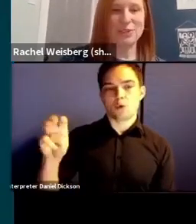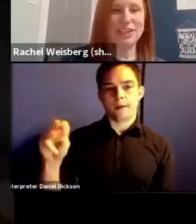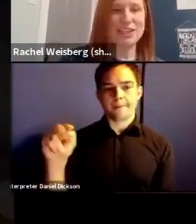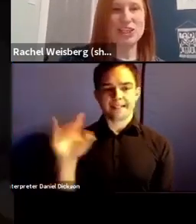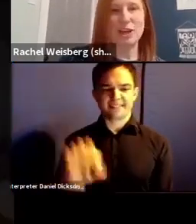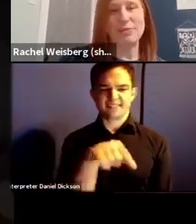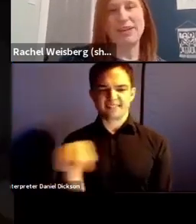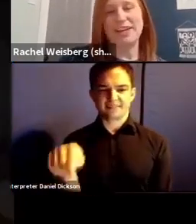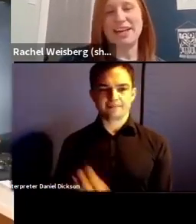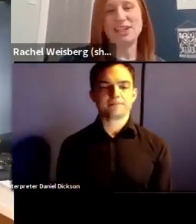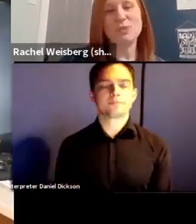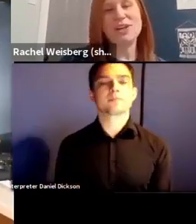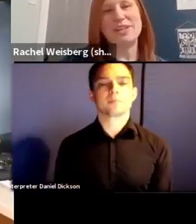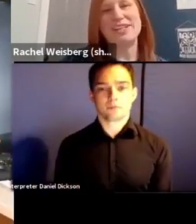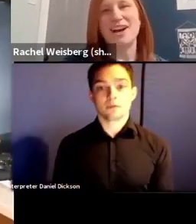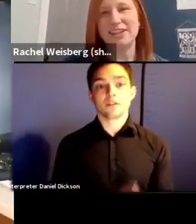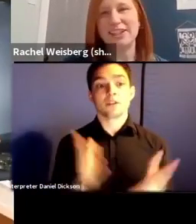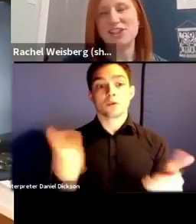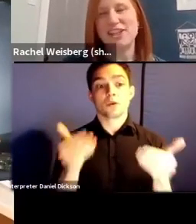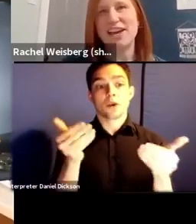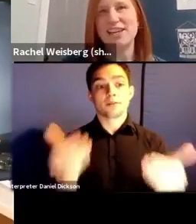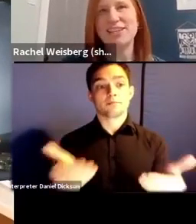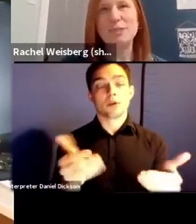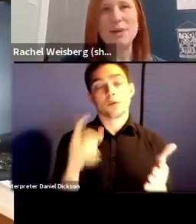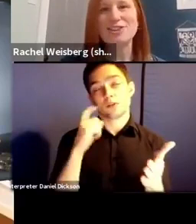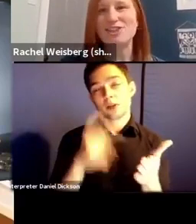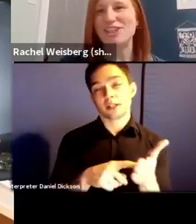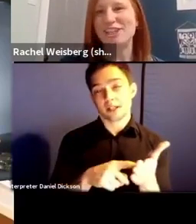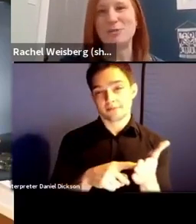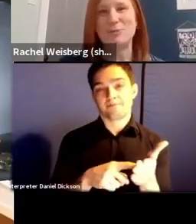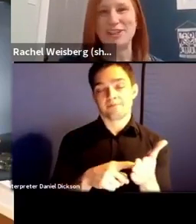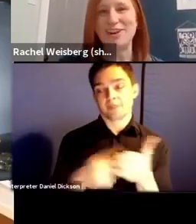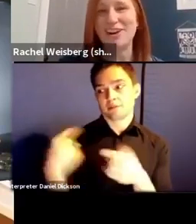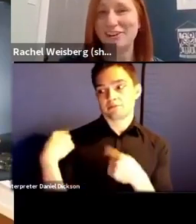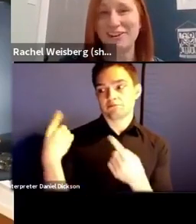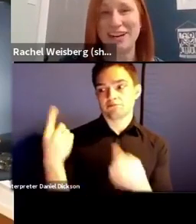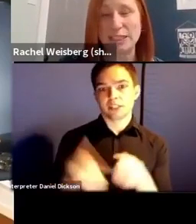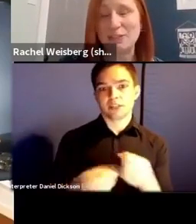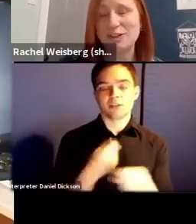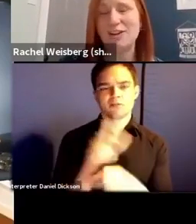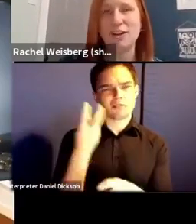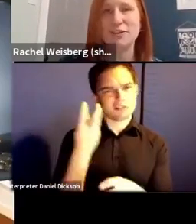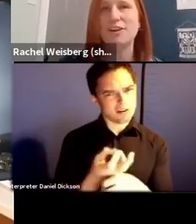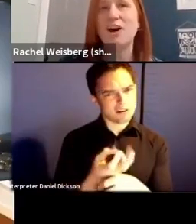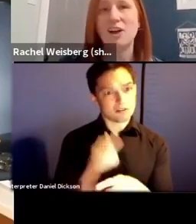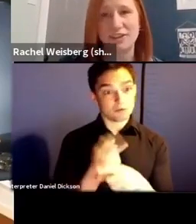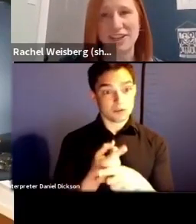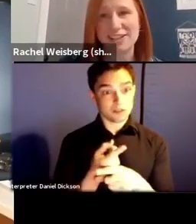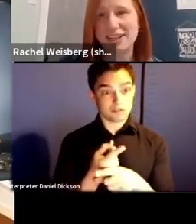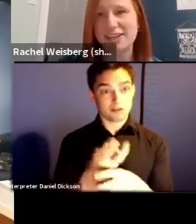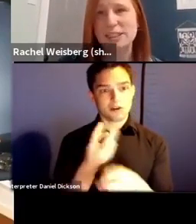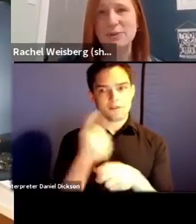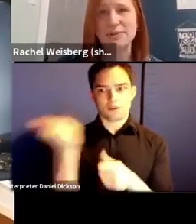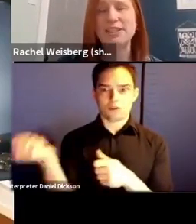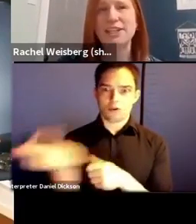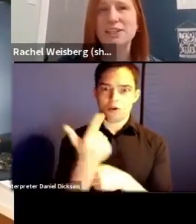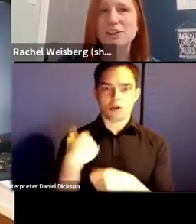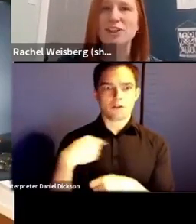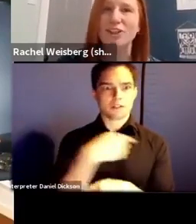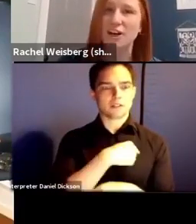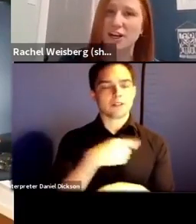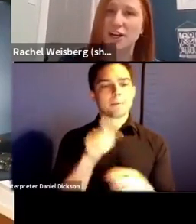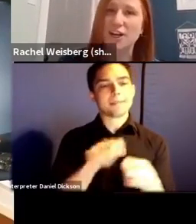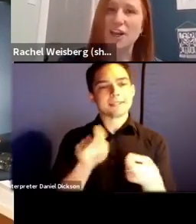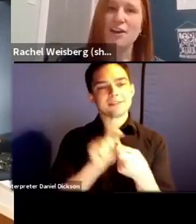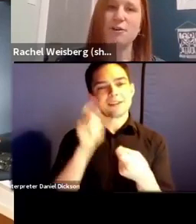Okay, so let's jump in. And I just want to acknowledge that this past year has been hard, right? It's been hard for all of us. And it's been